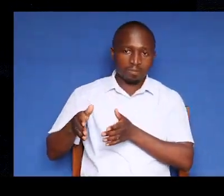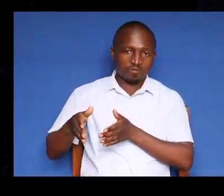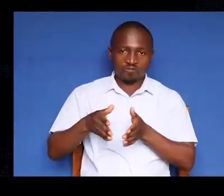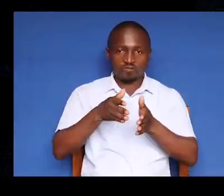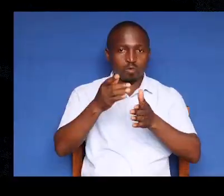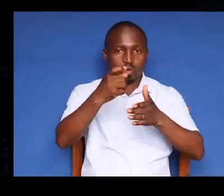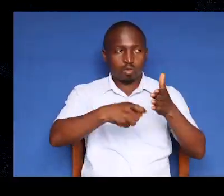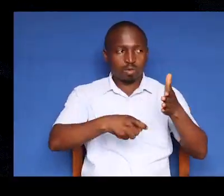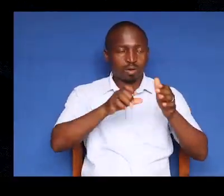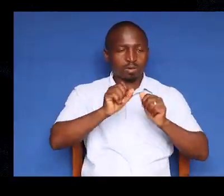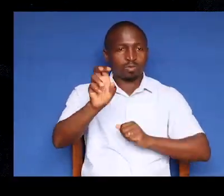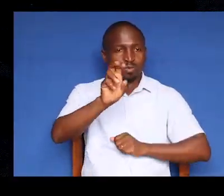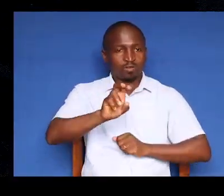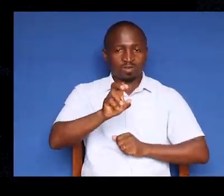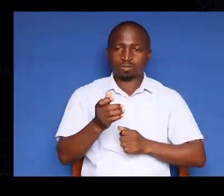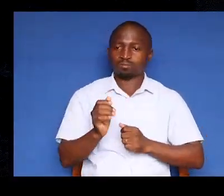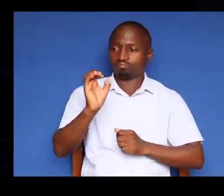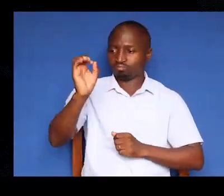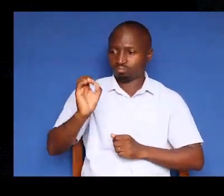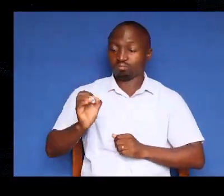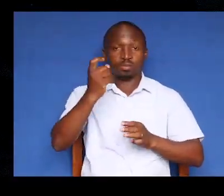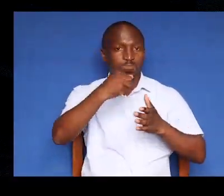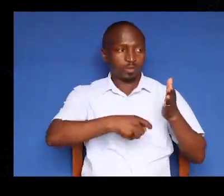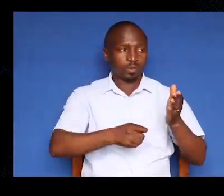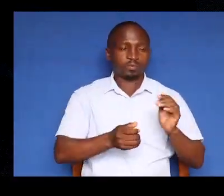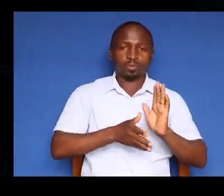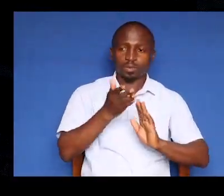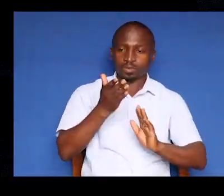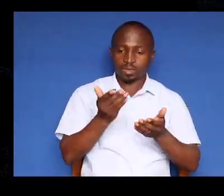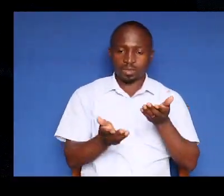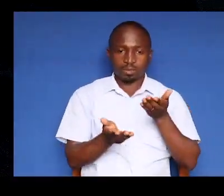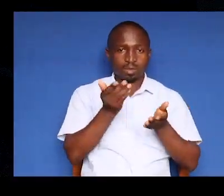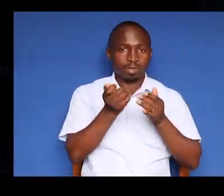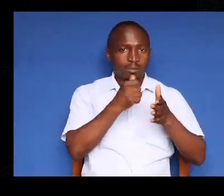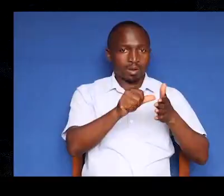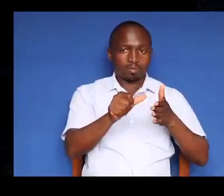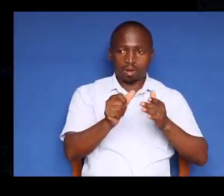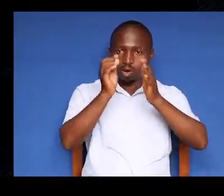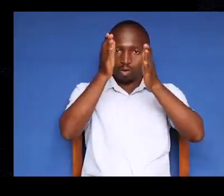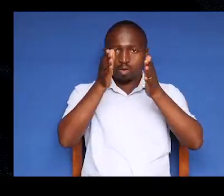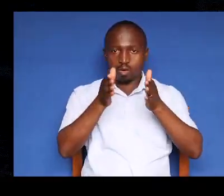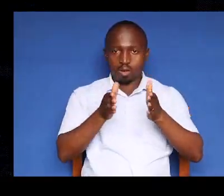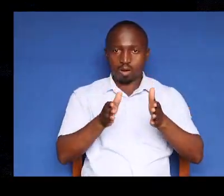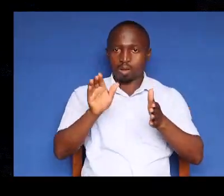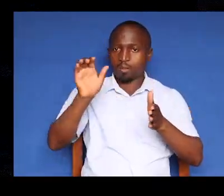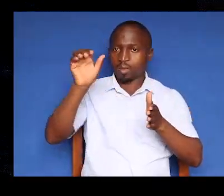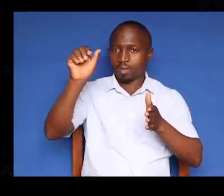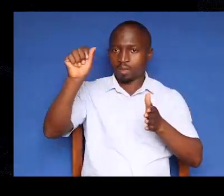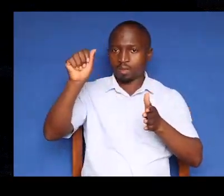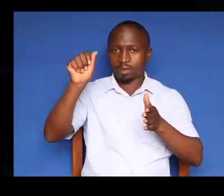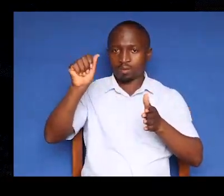rates. Let's start with tax amount paid at column A. At column